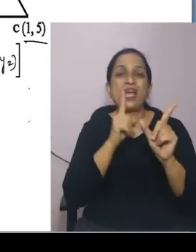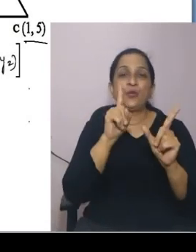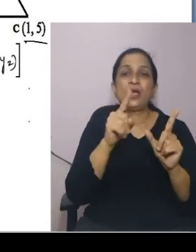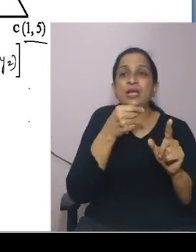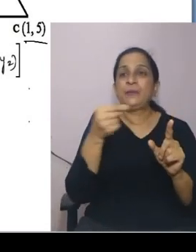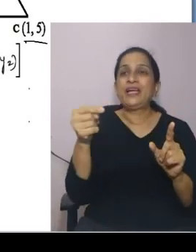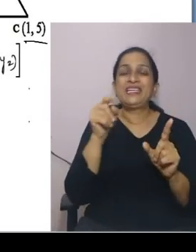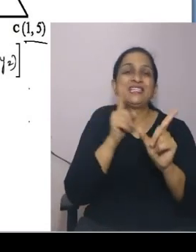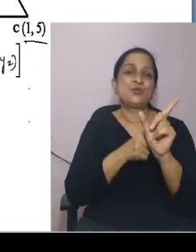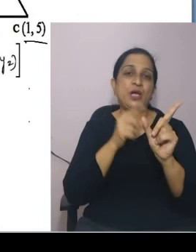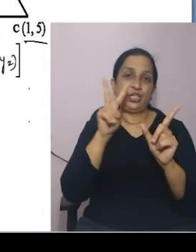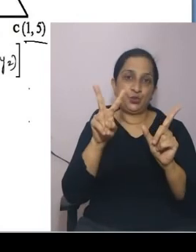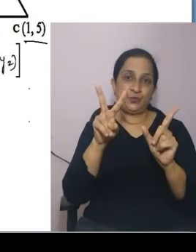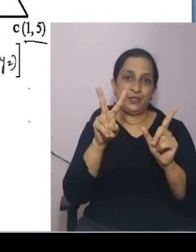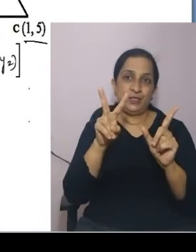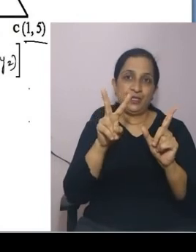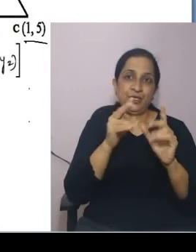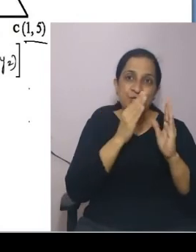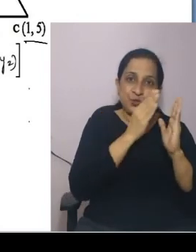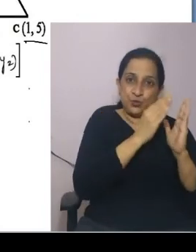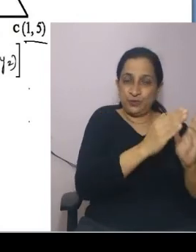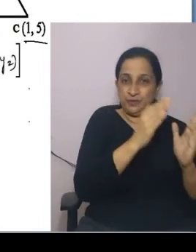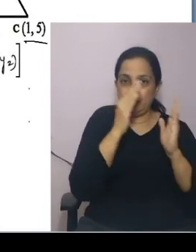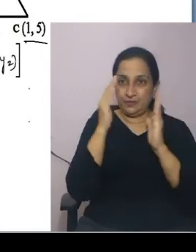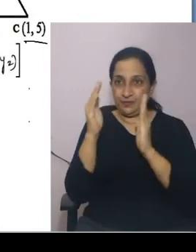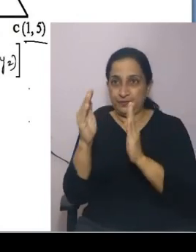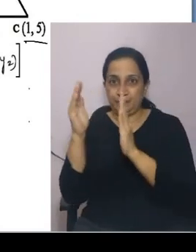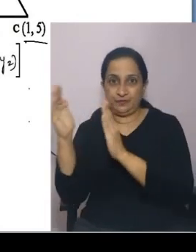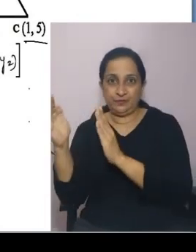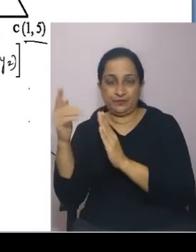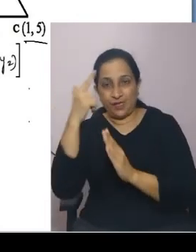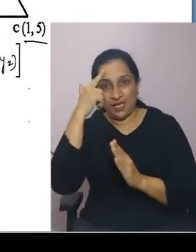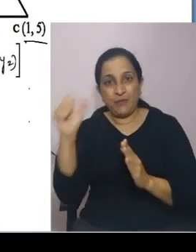y1. Then in this particular case,